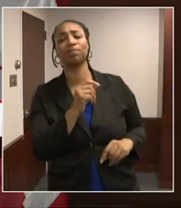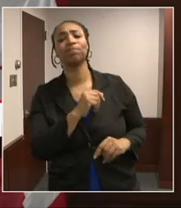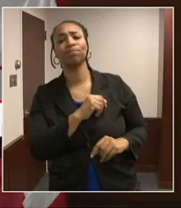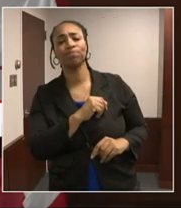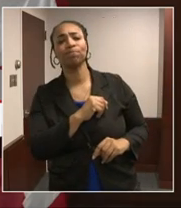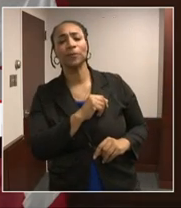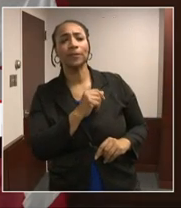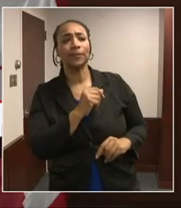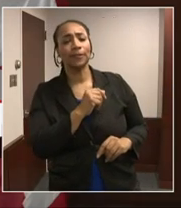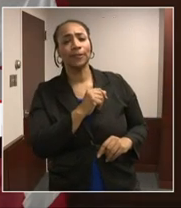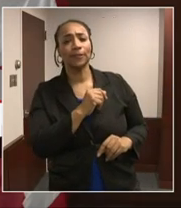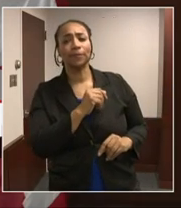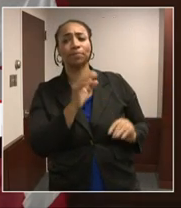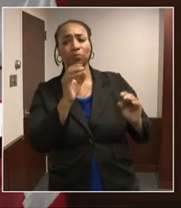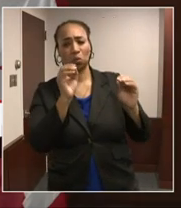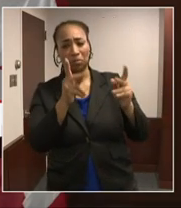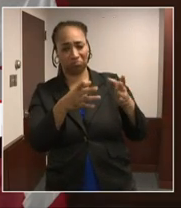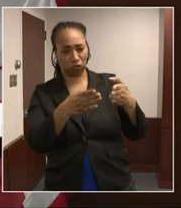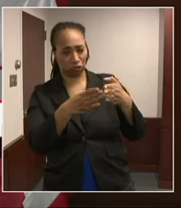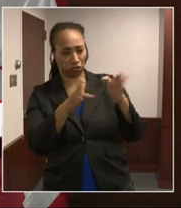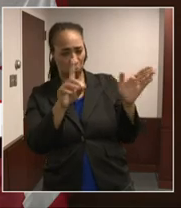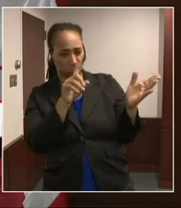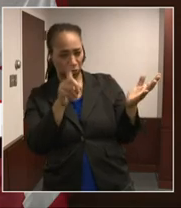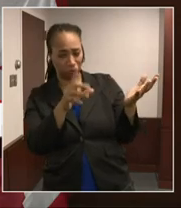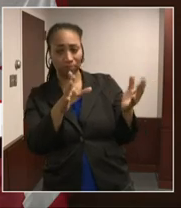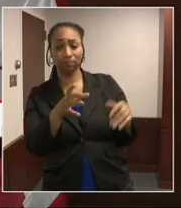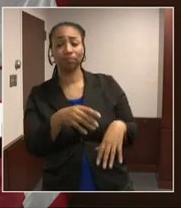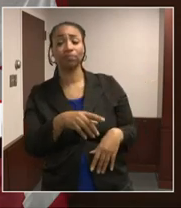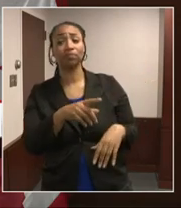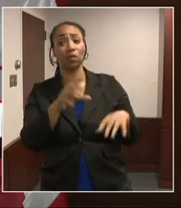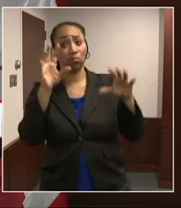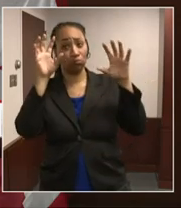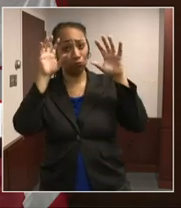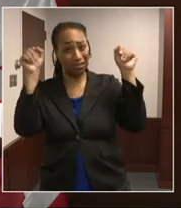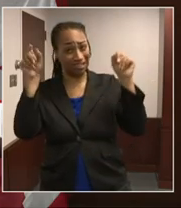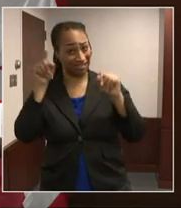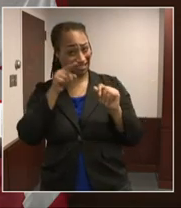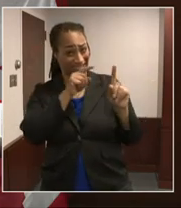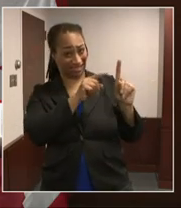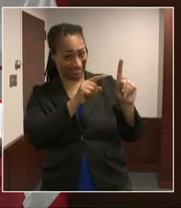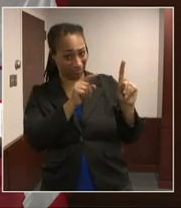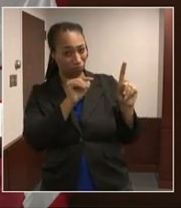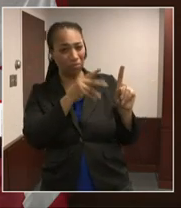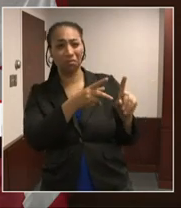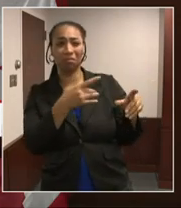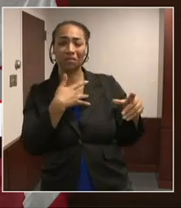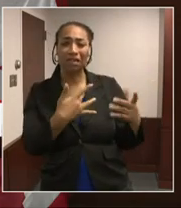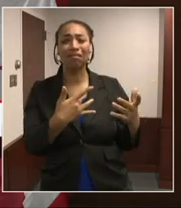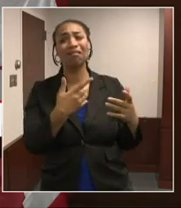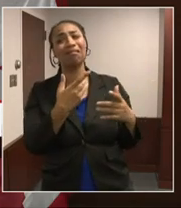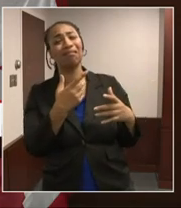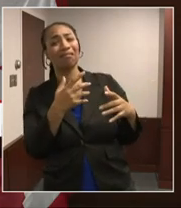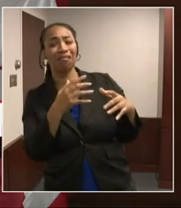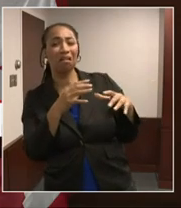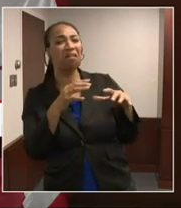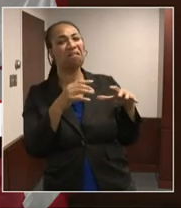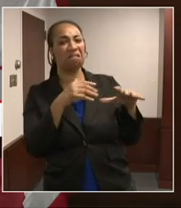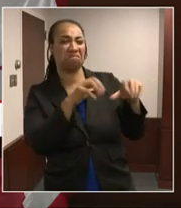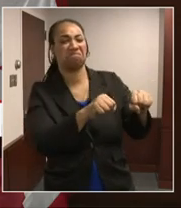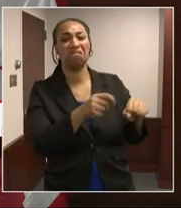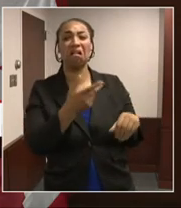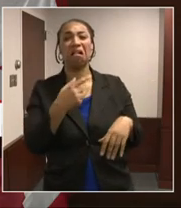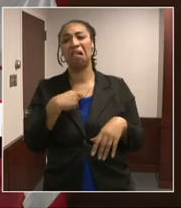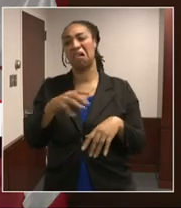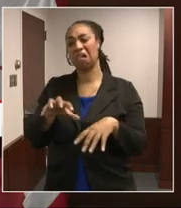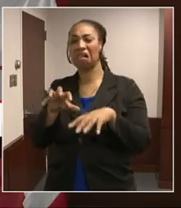Oh, yeah, I'm just in general. The president says a lot of things, making Canada a state, taking over Greenland, Yeah, things like that. yeah. Do you think he's just stirring the pot, or